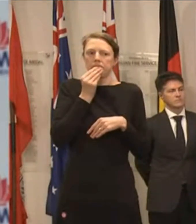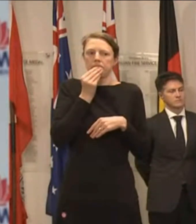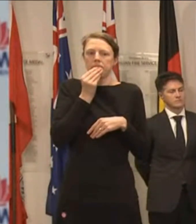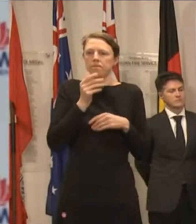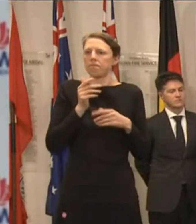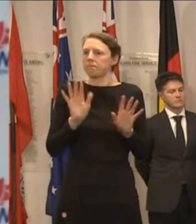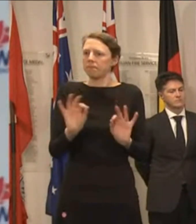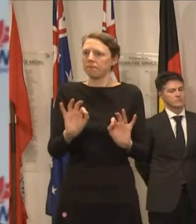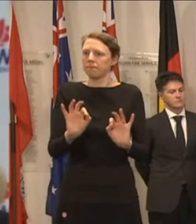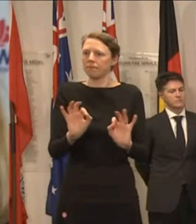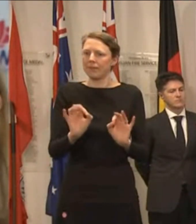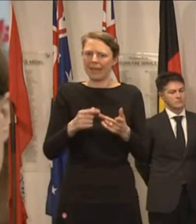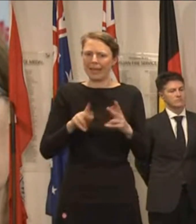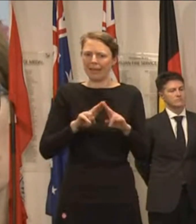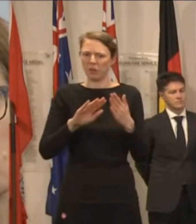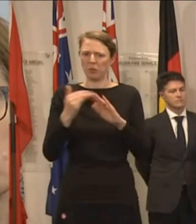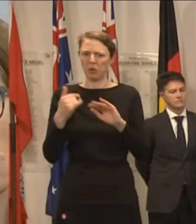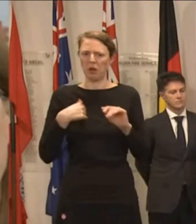to.